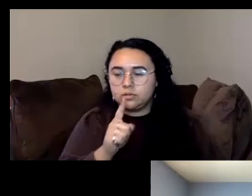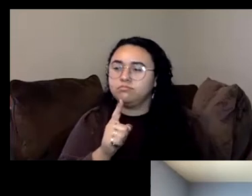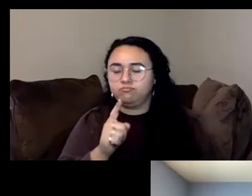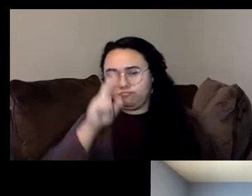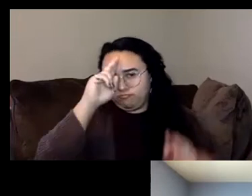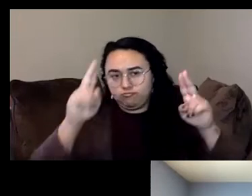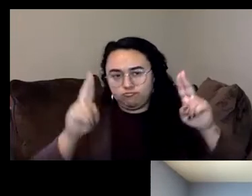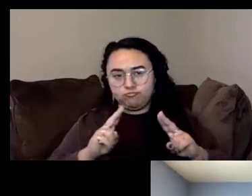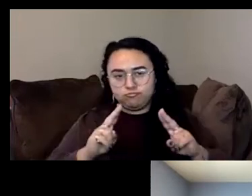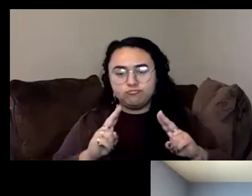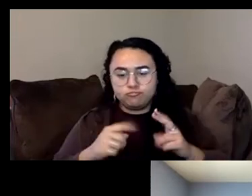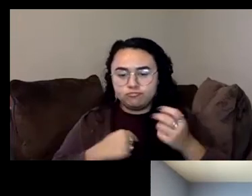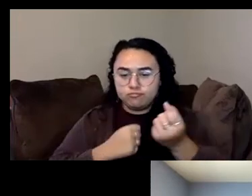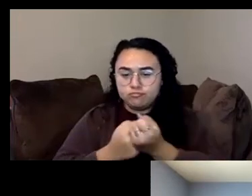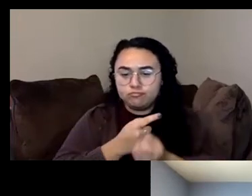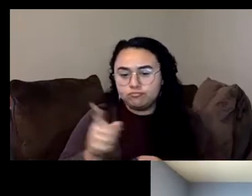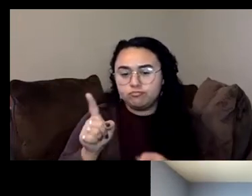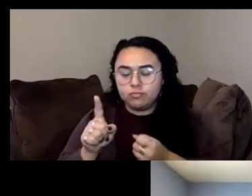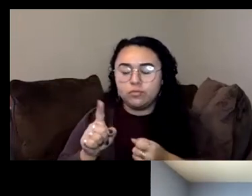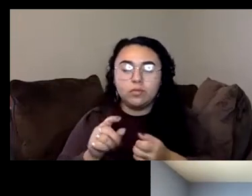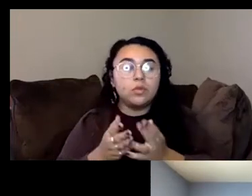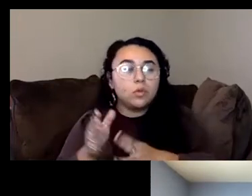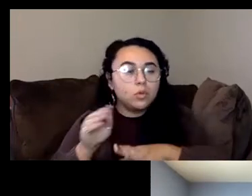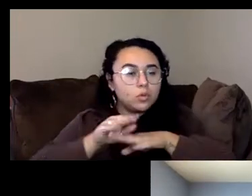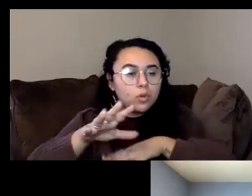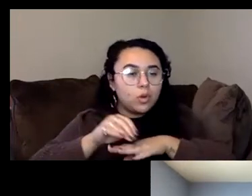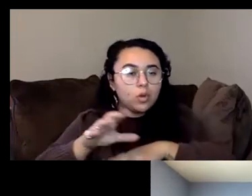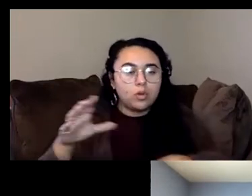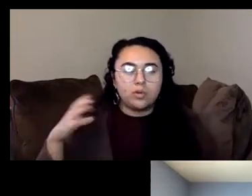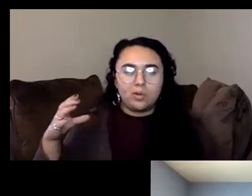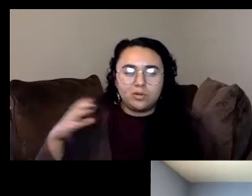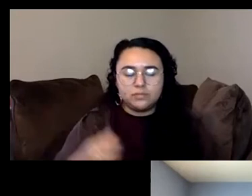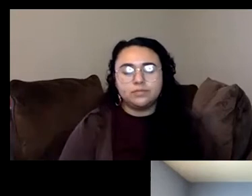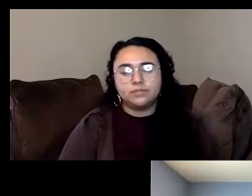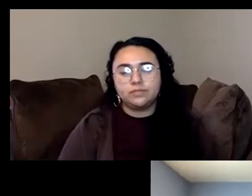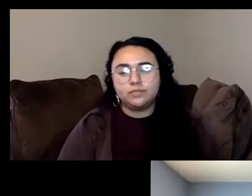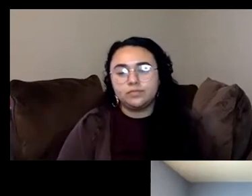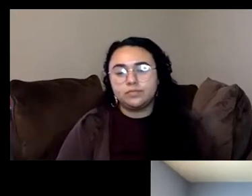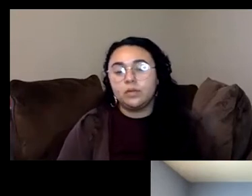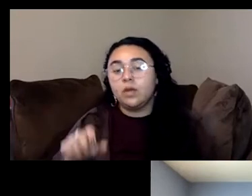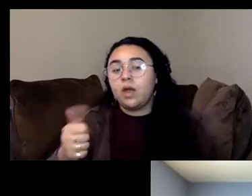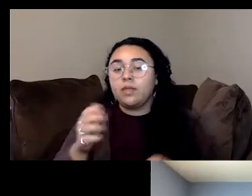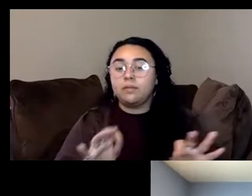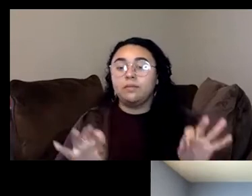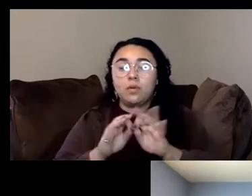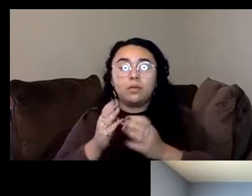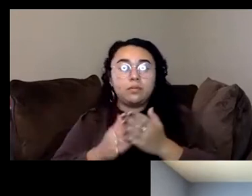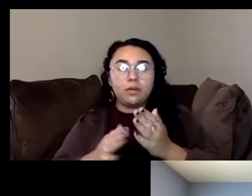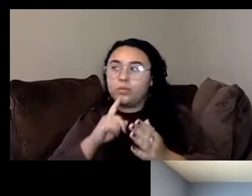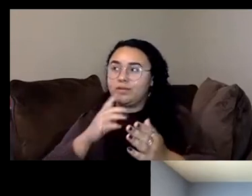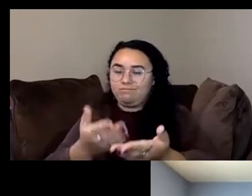to support them with coaching. But also another personally meaningful aspect is just the family that